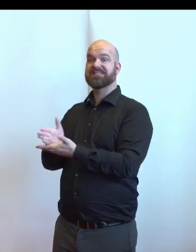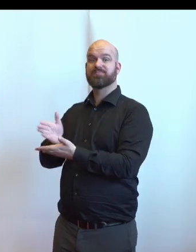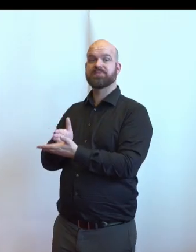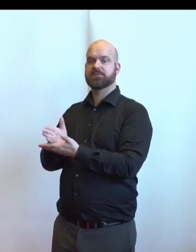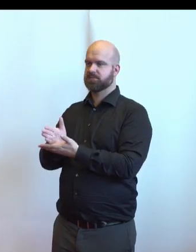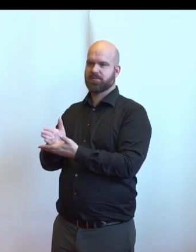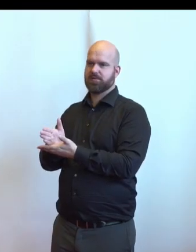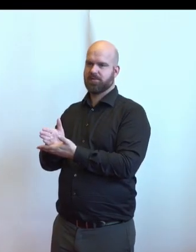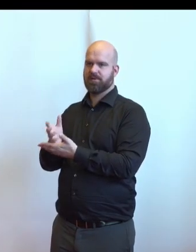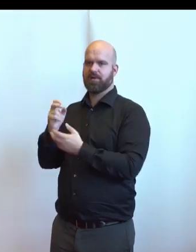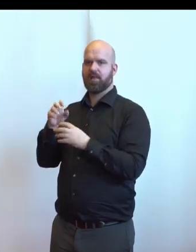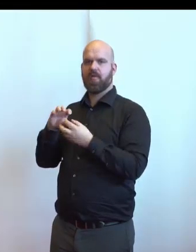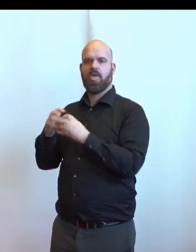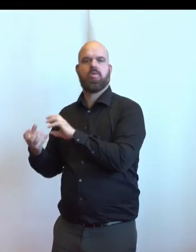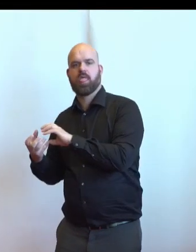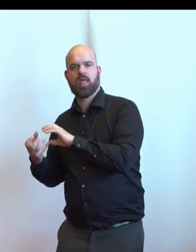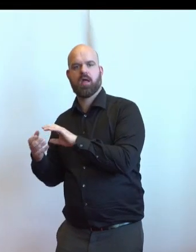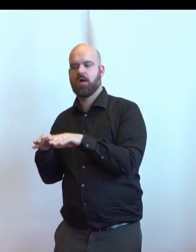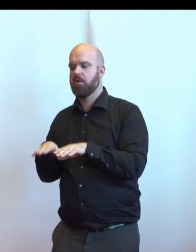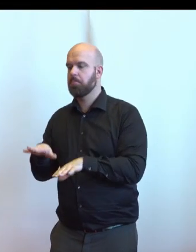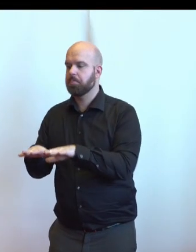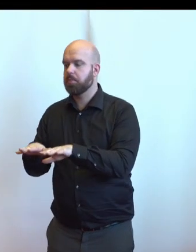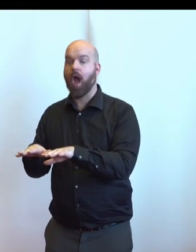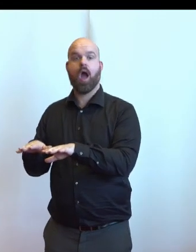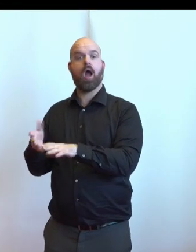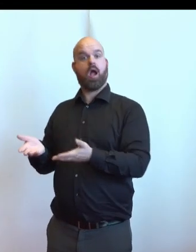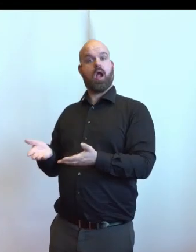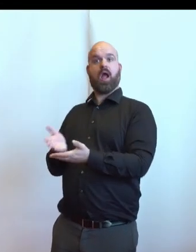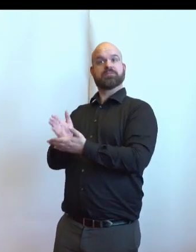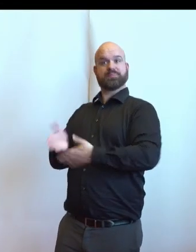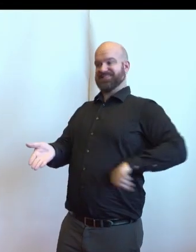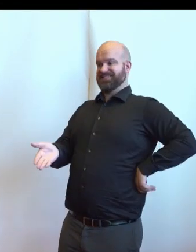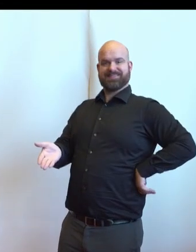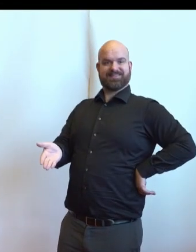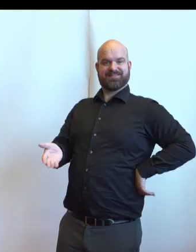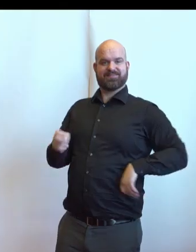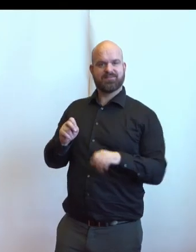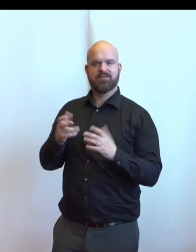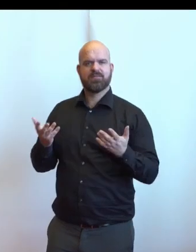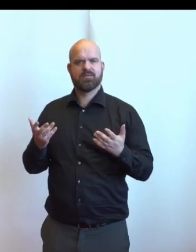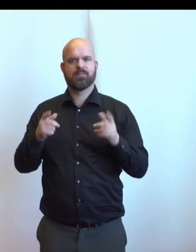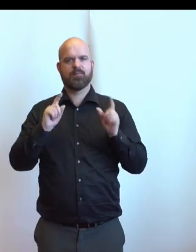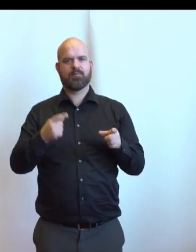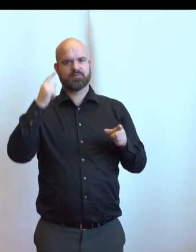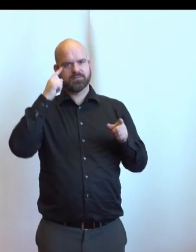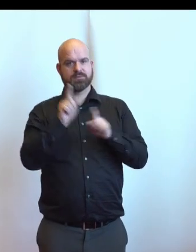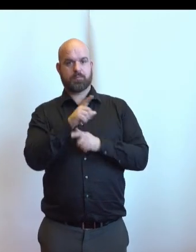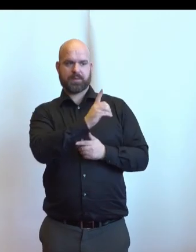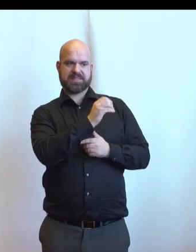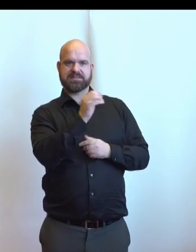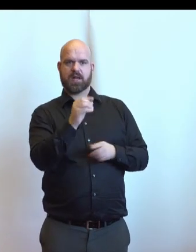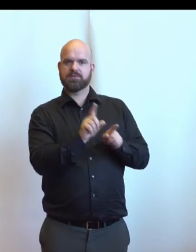right? And so I think that it might be useful to take the same approach for digital accessibility as well, and